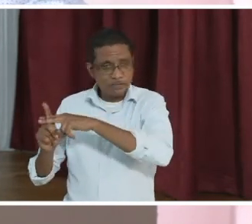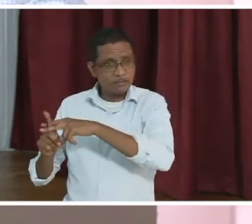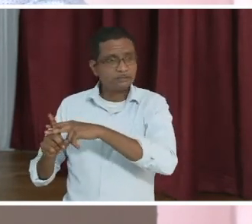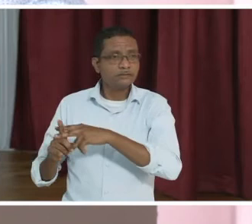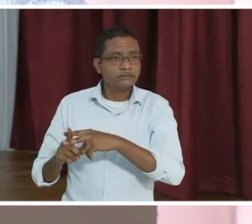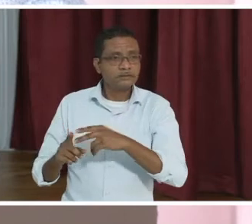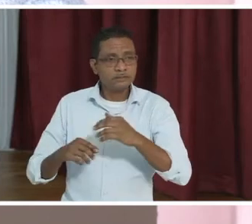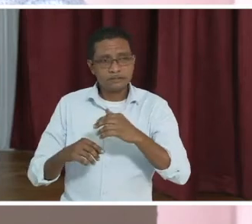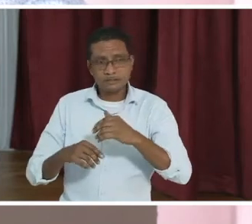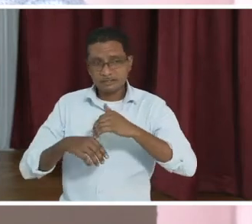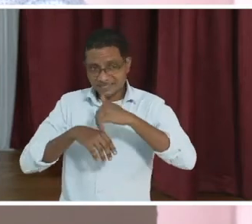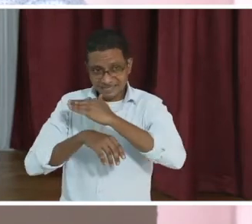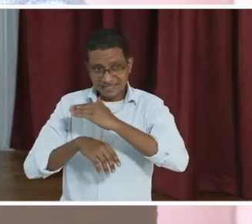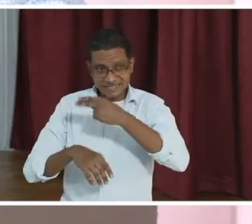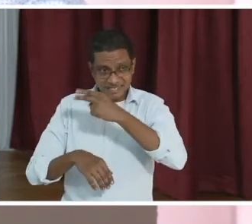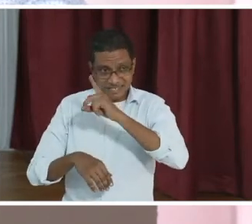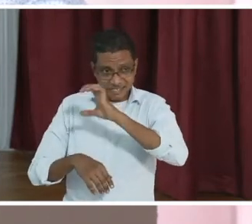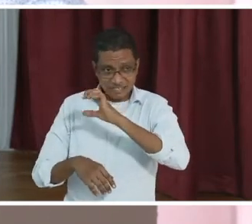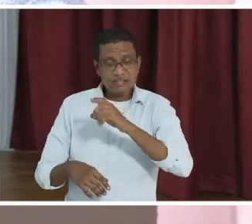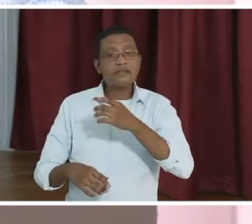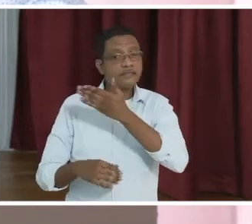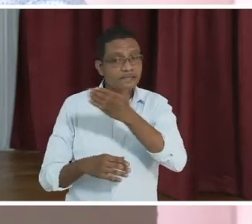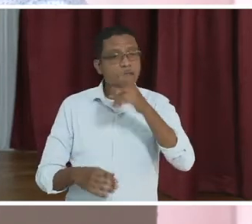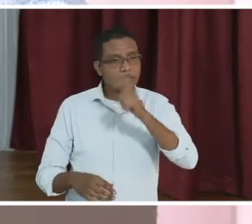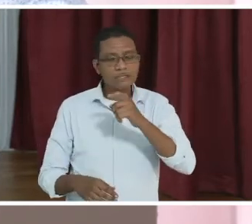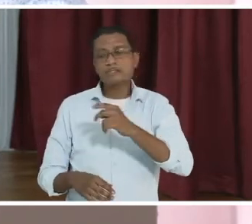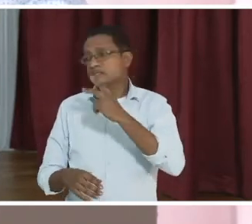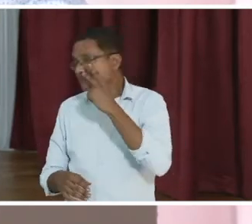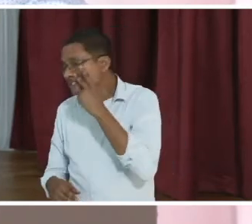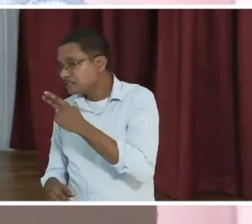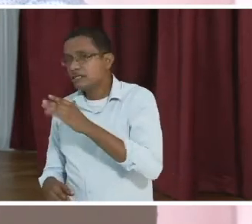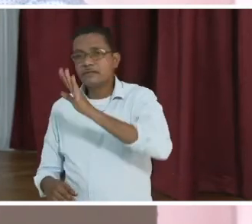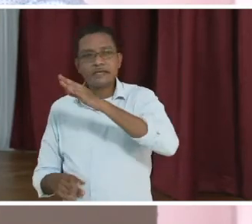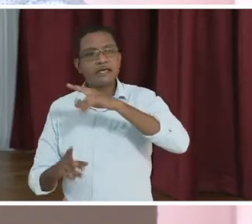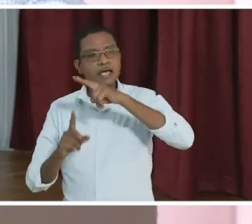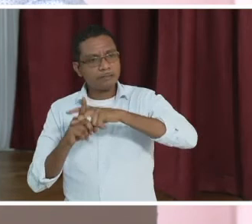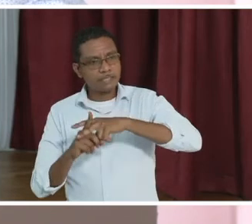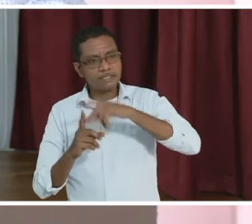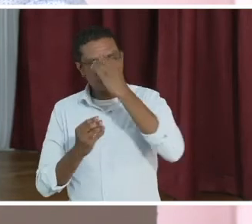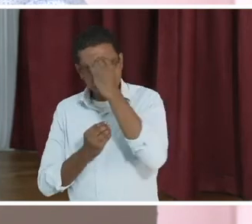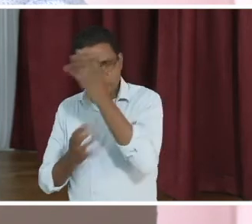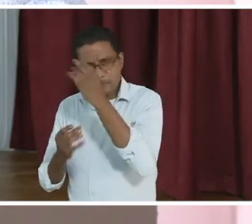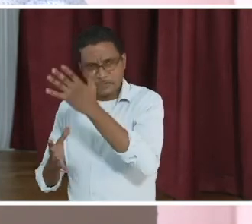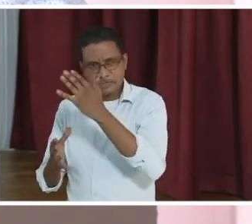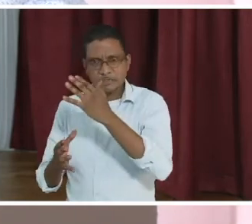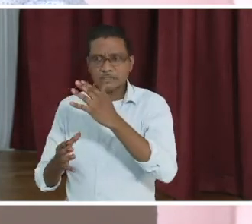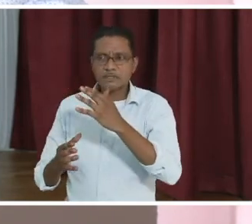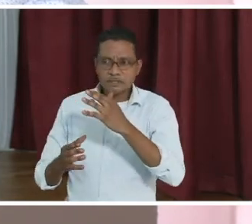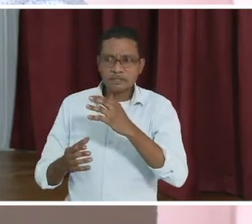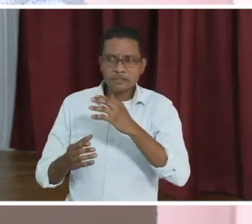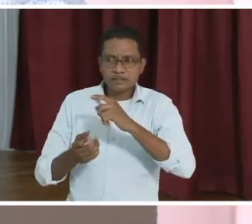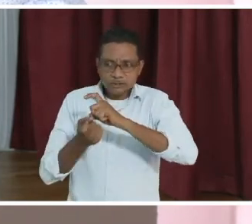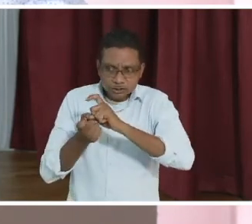contact information, their financial information. We have social media pages email addresses. So